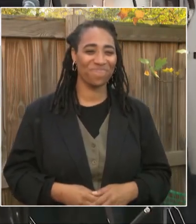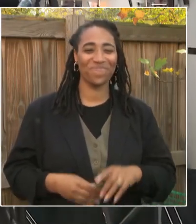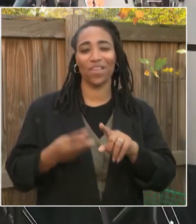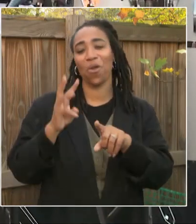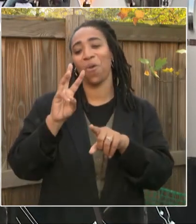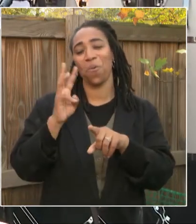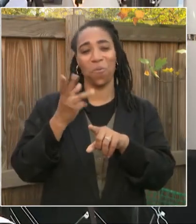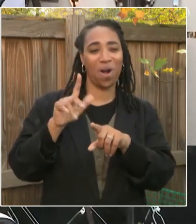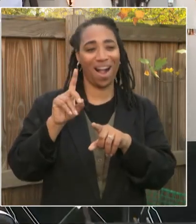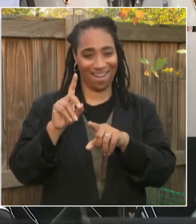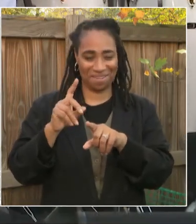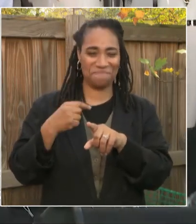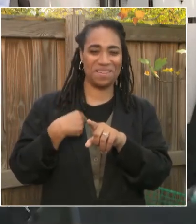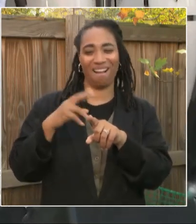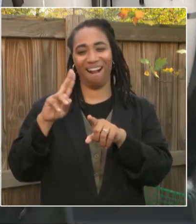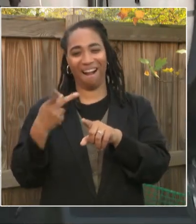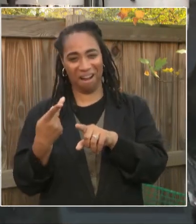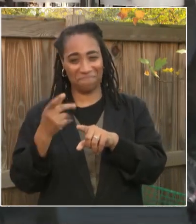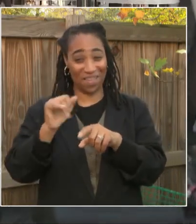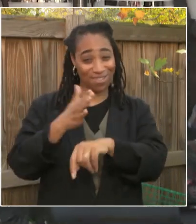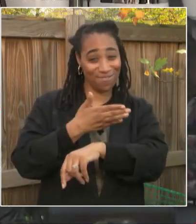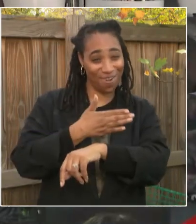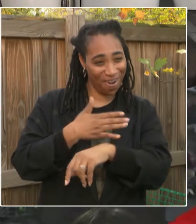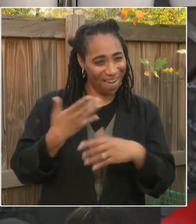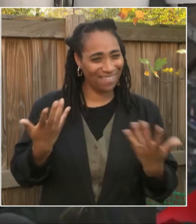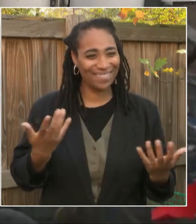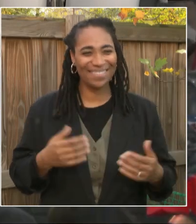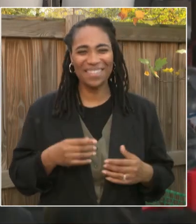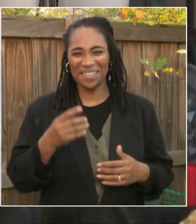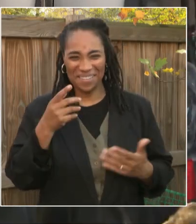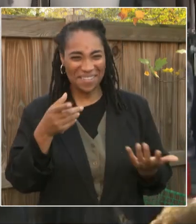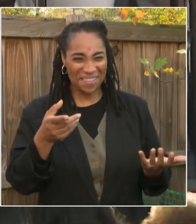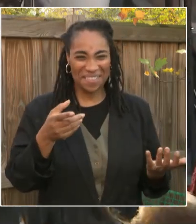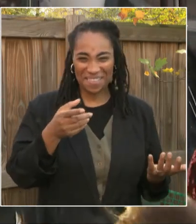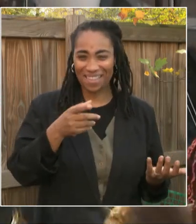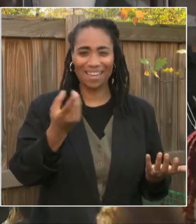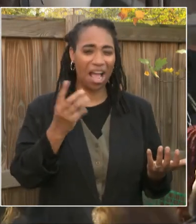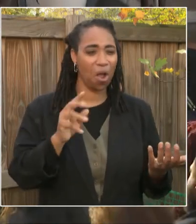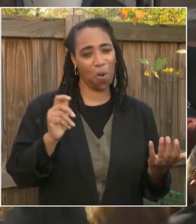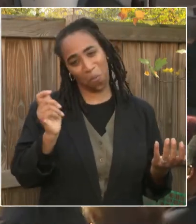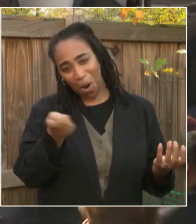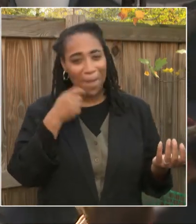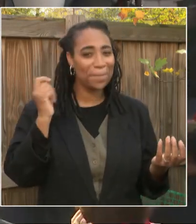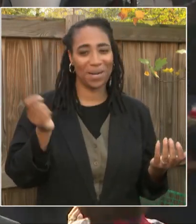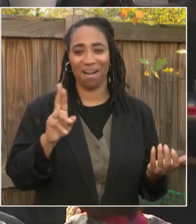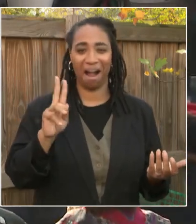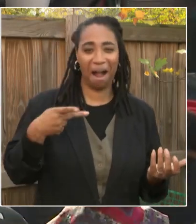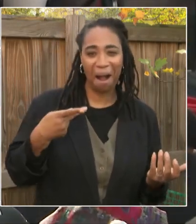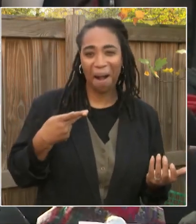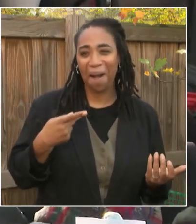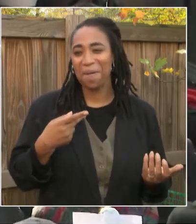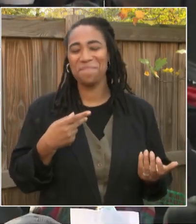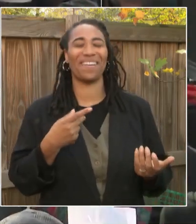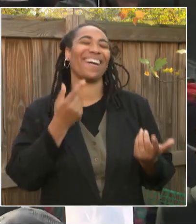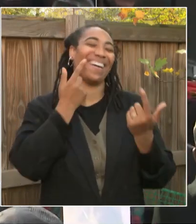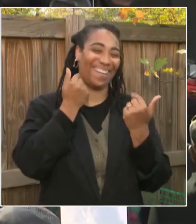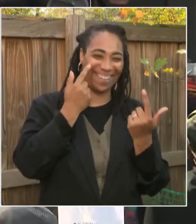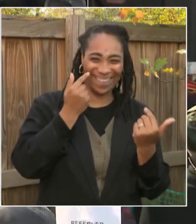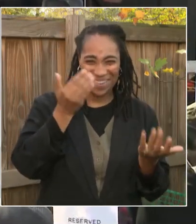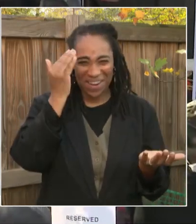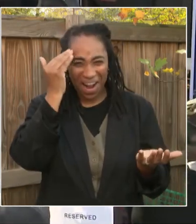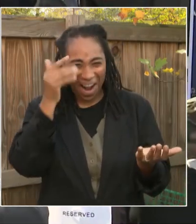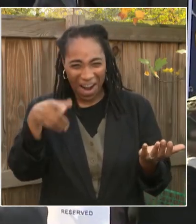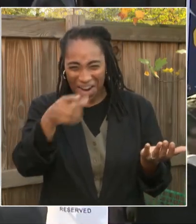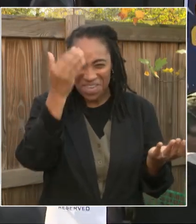what? Wind me up, Chuck. Say what? Wind me up, Chuck. This is what it's all about. If you know, you know. If you